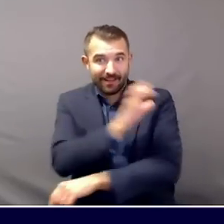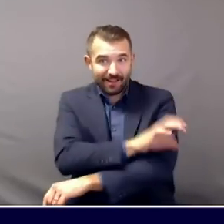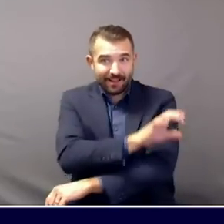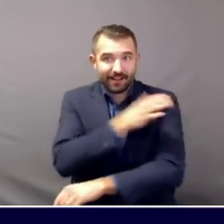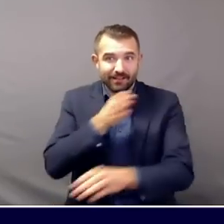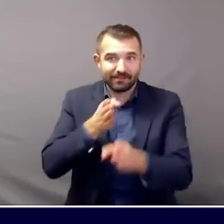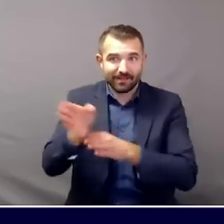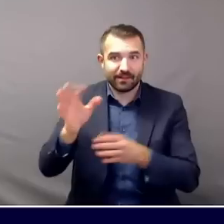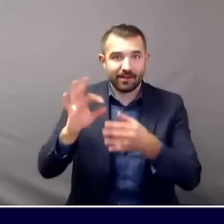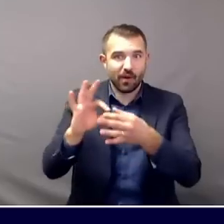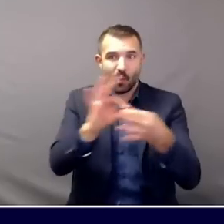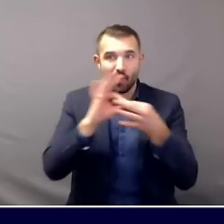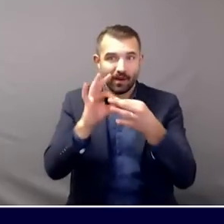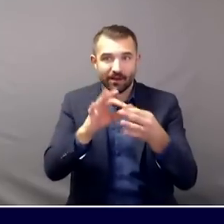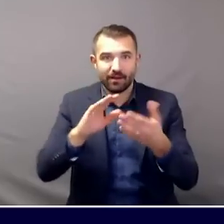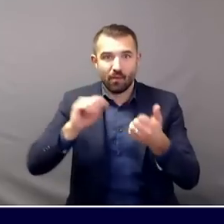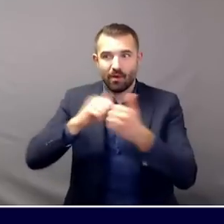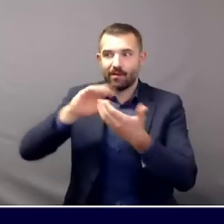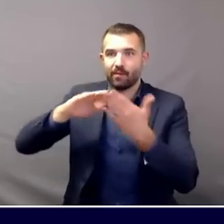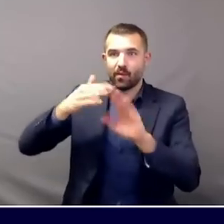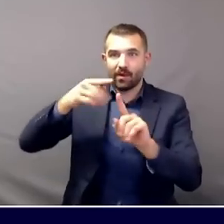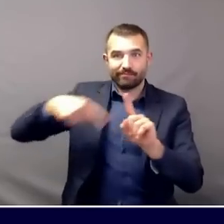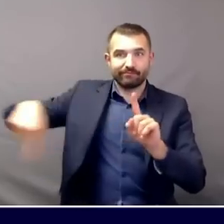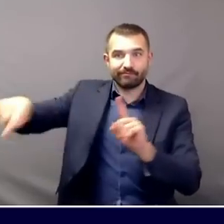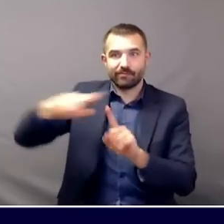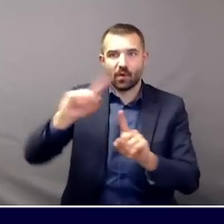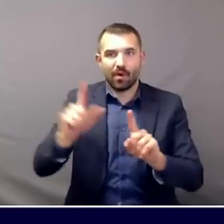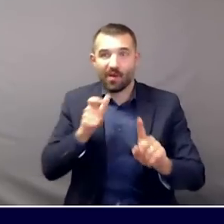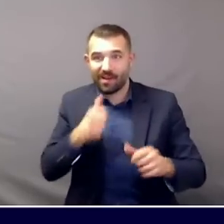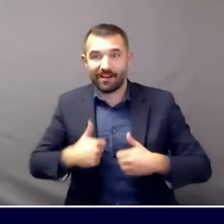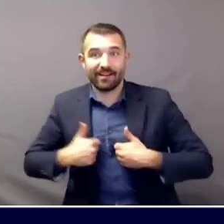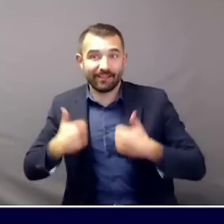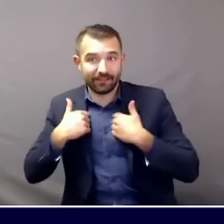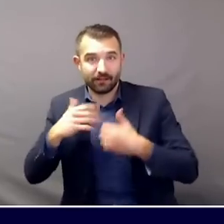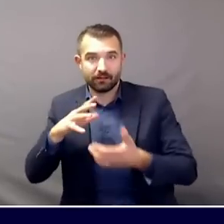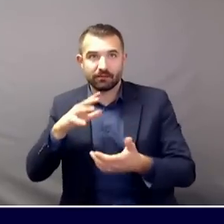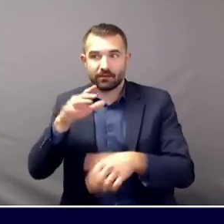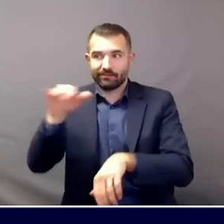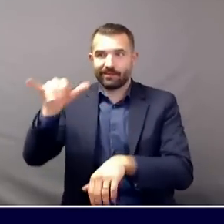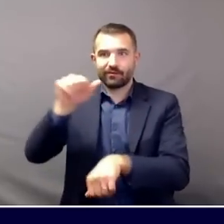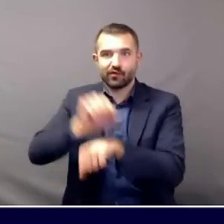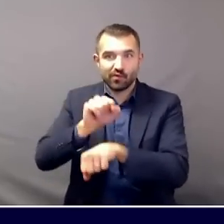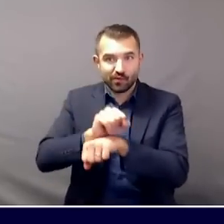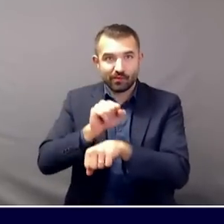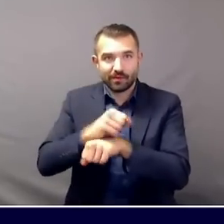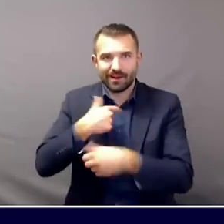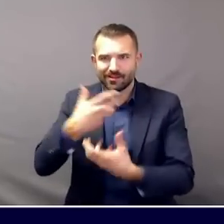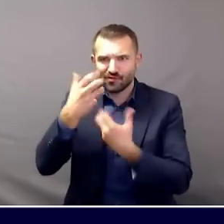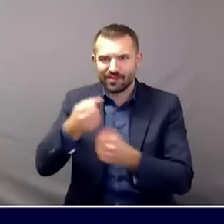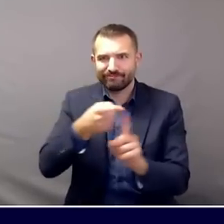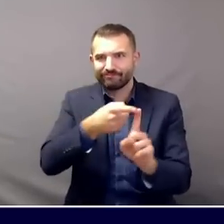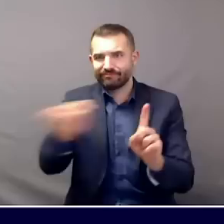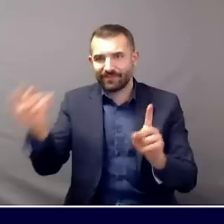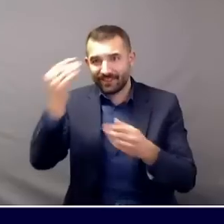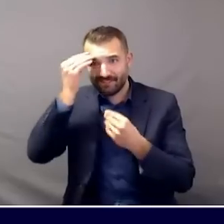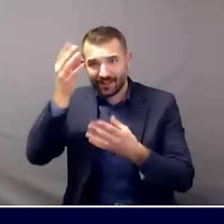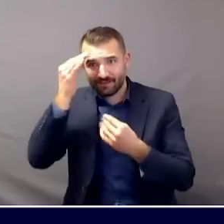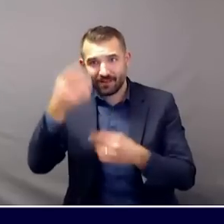with the communities in which they live and serve, to be trusted sources of information as well as vaccination.